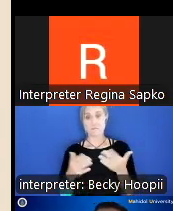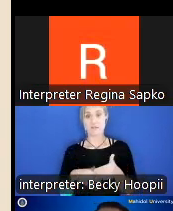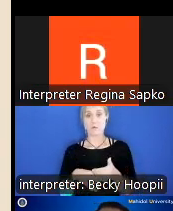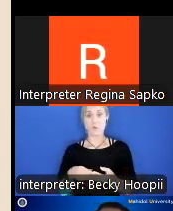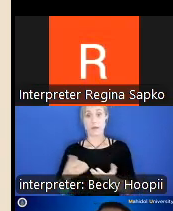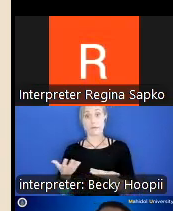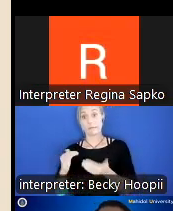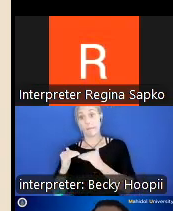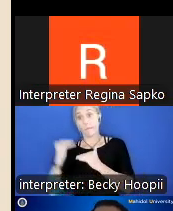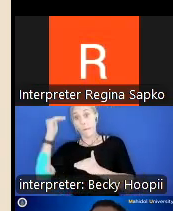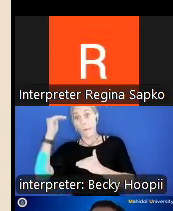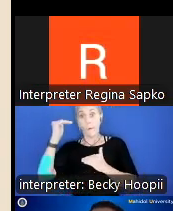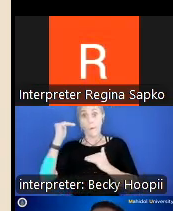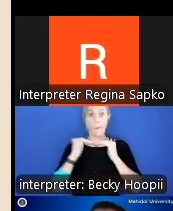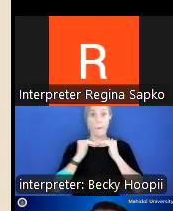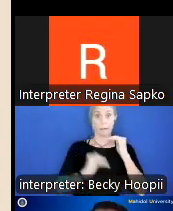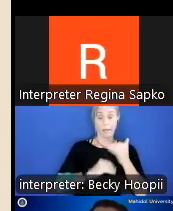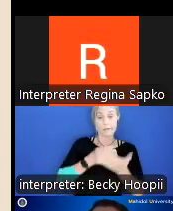the